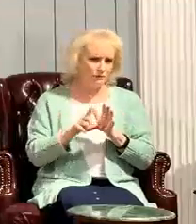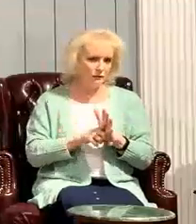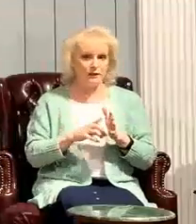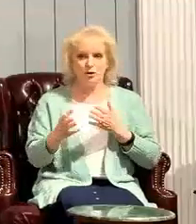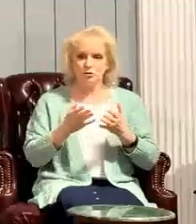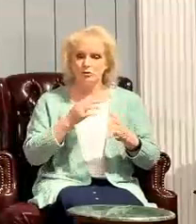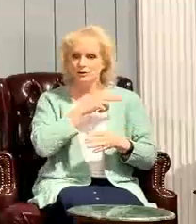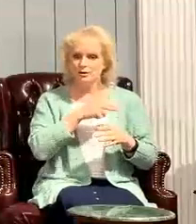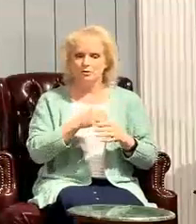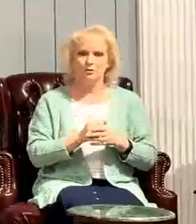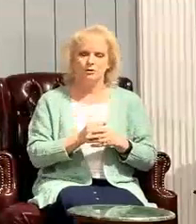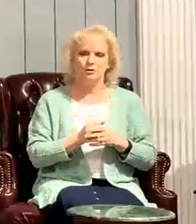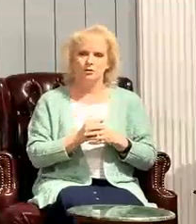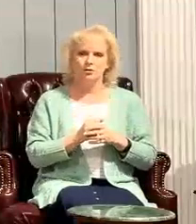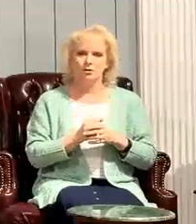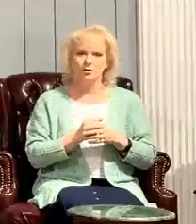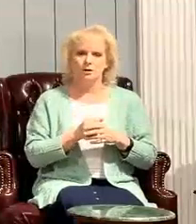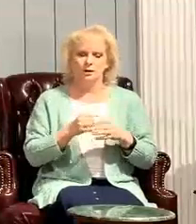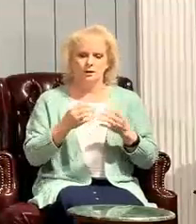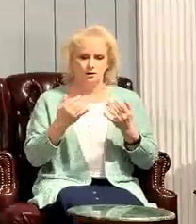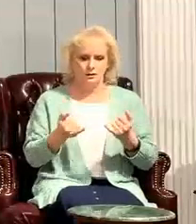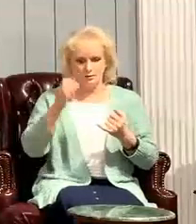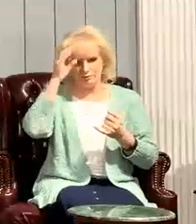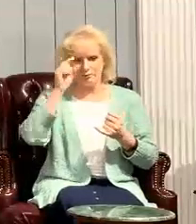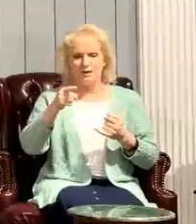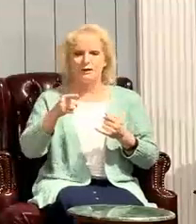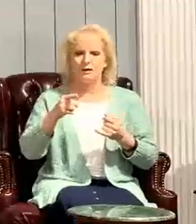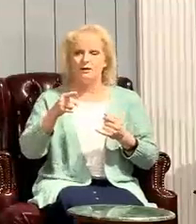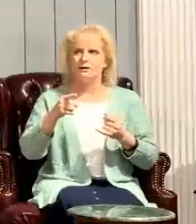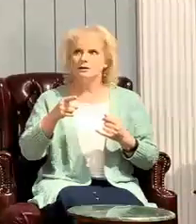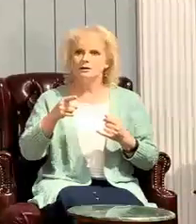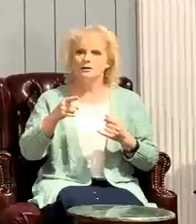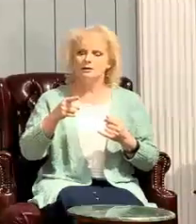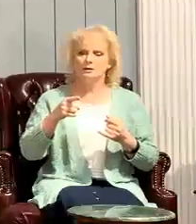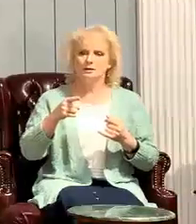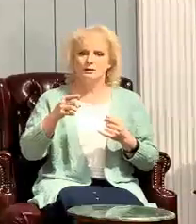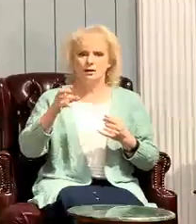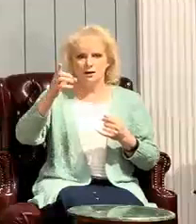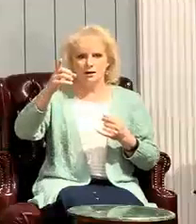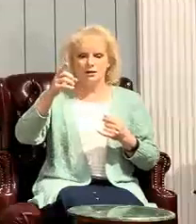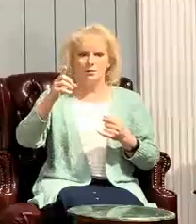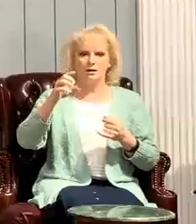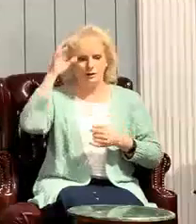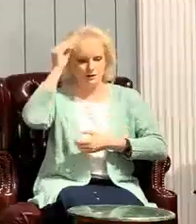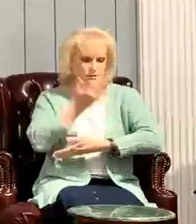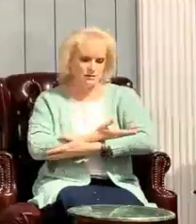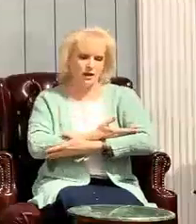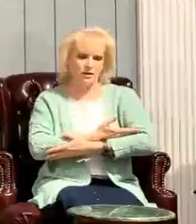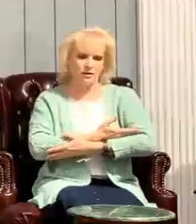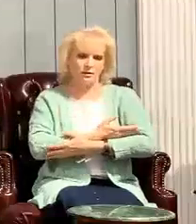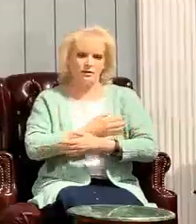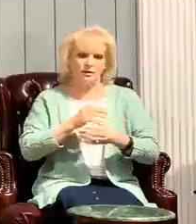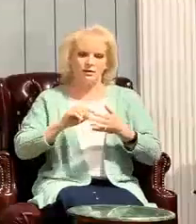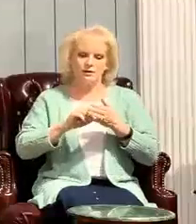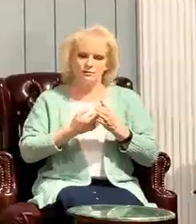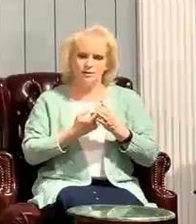Now, David Gibbs Jr. is the founder and head of Christian Law Association. His son, David Gibbs III, is the founder and head of